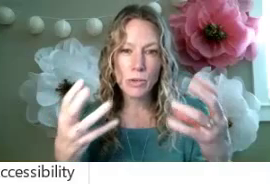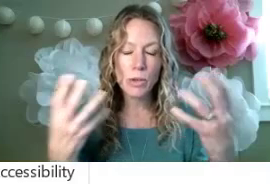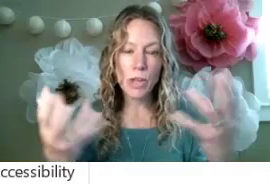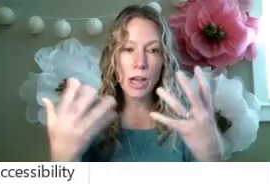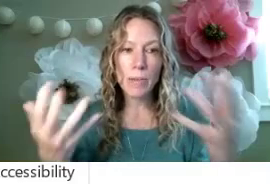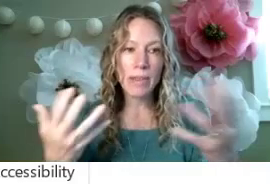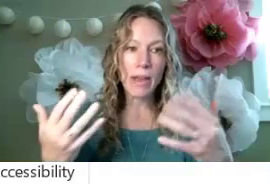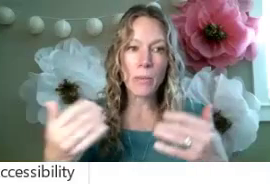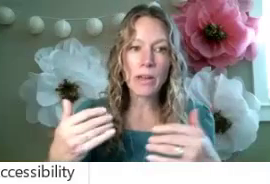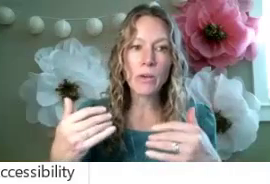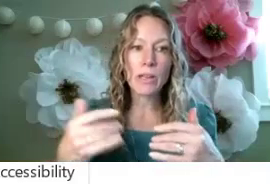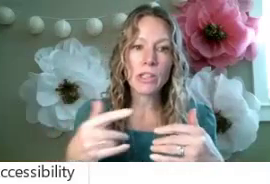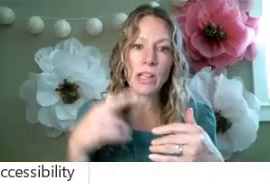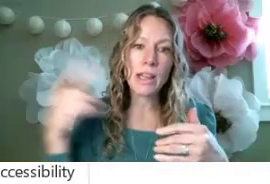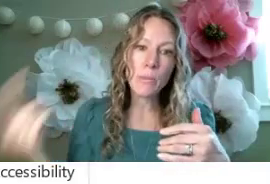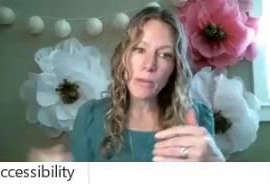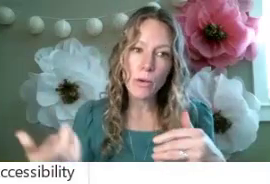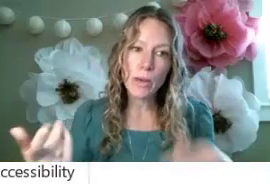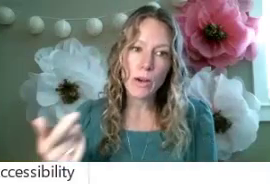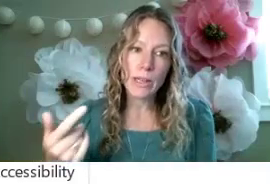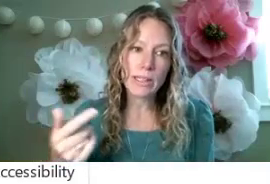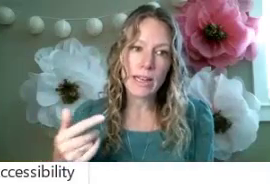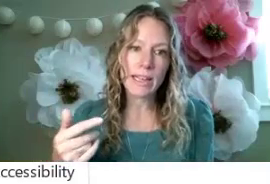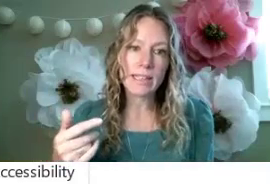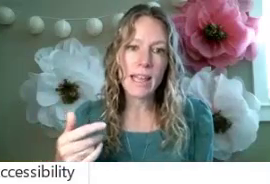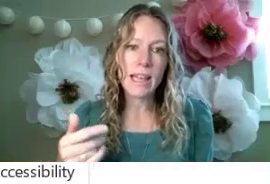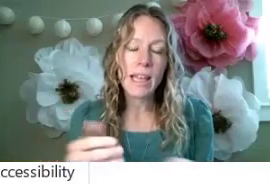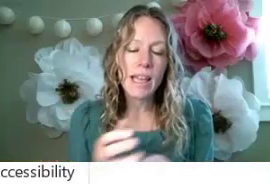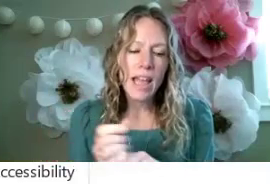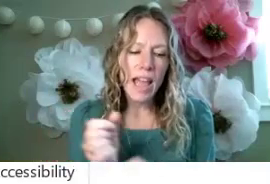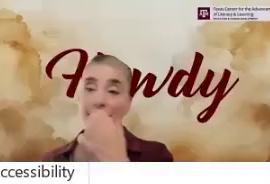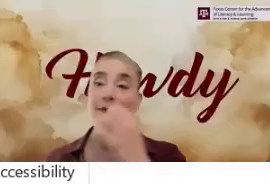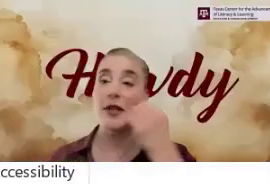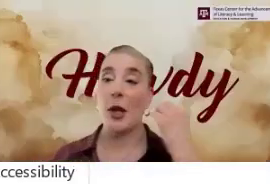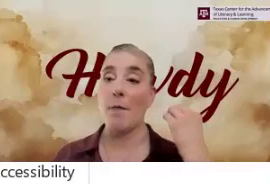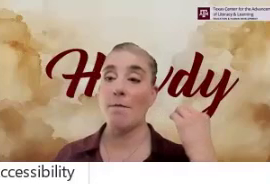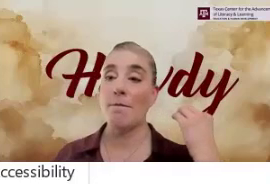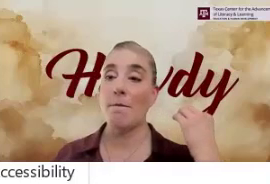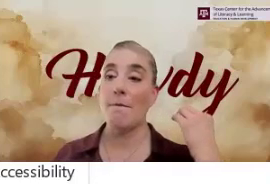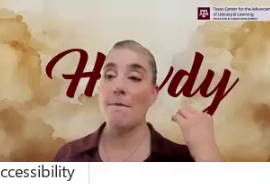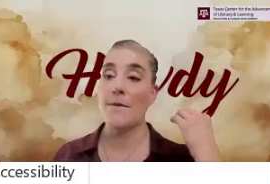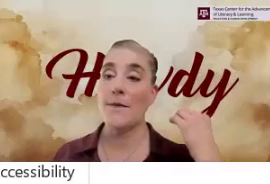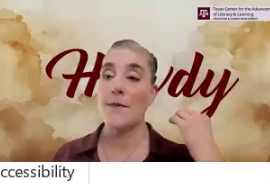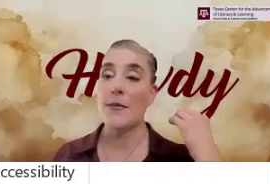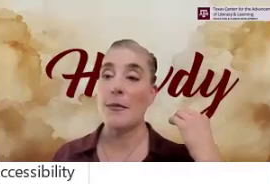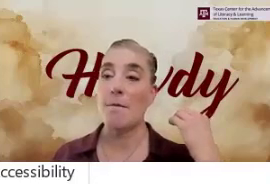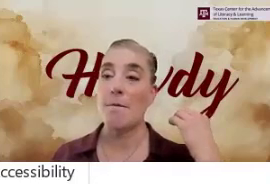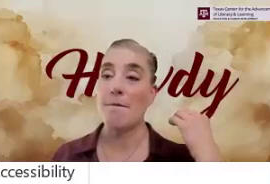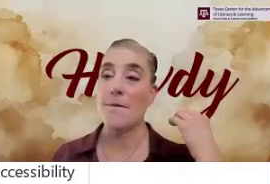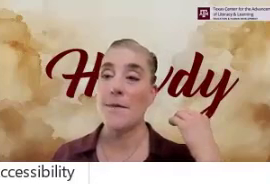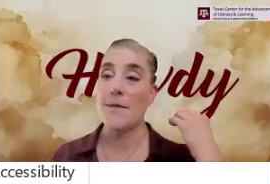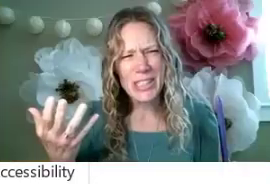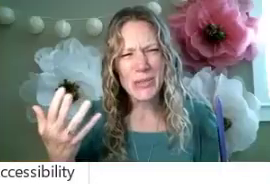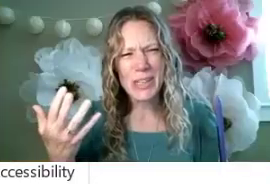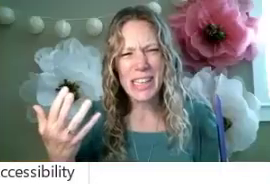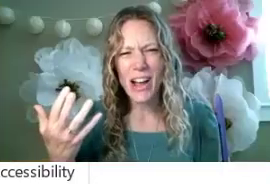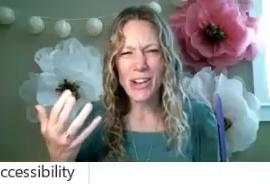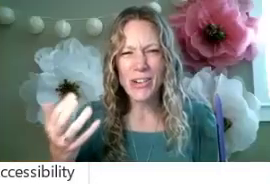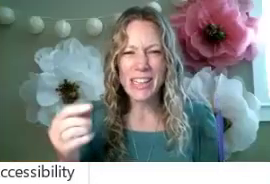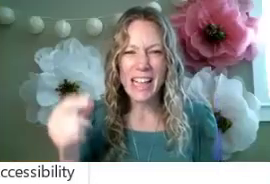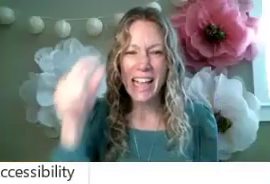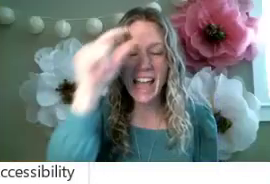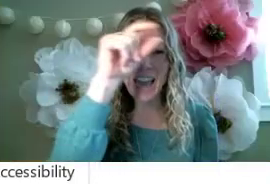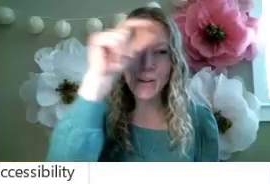them to talk about that one question. And then before we go on to the next thing, and the problem is then I have to have a title too. And it's